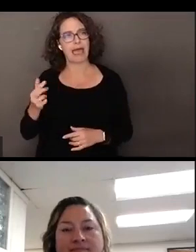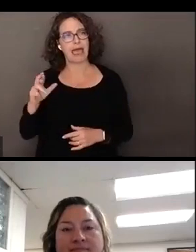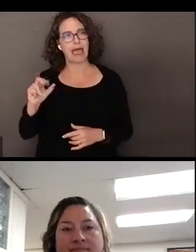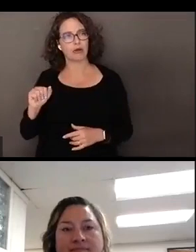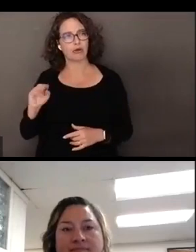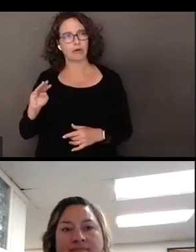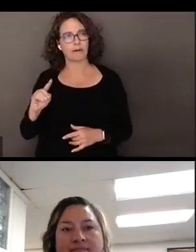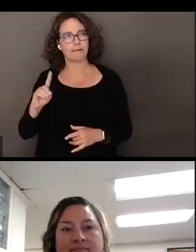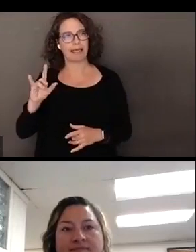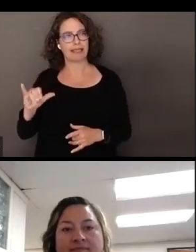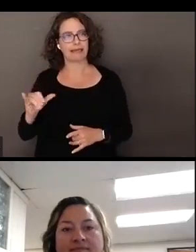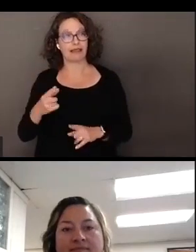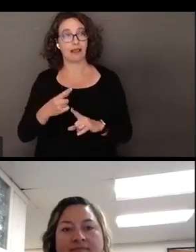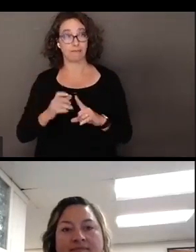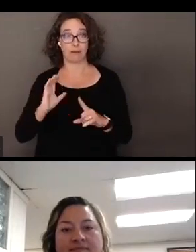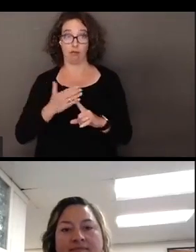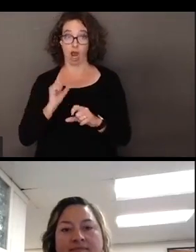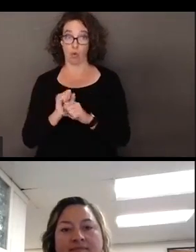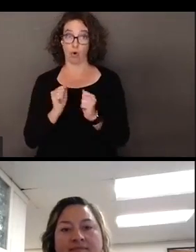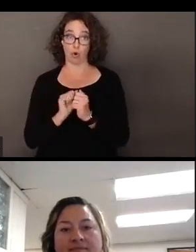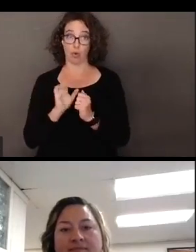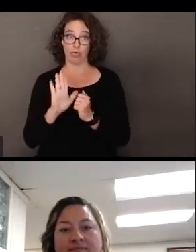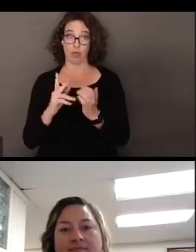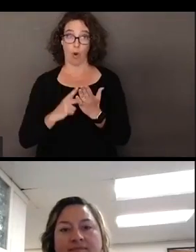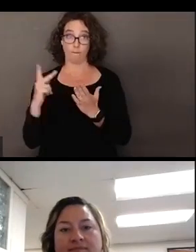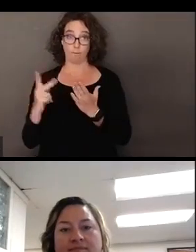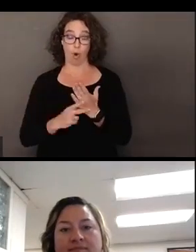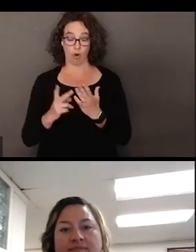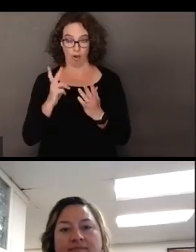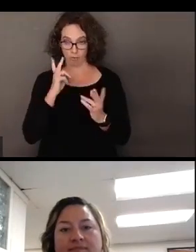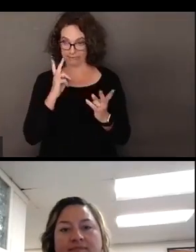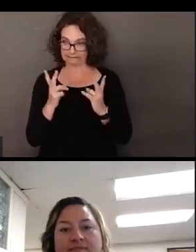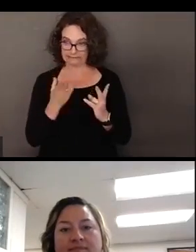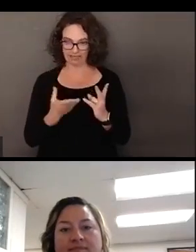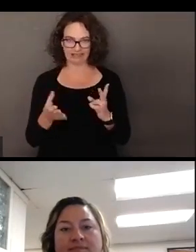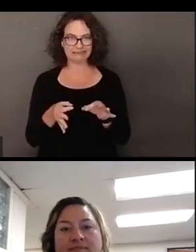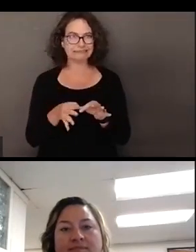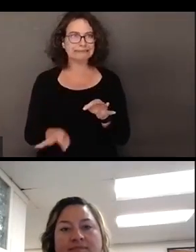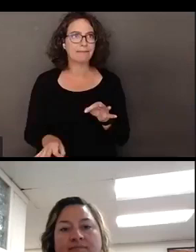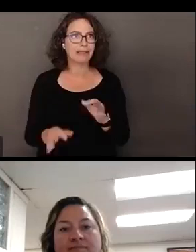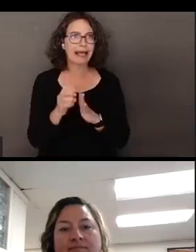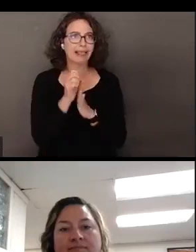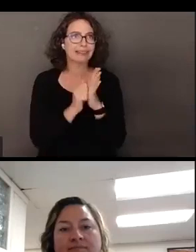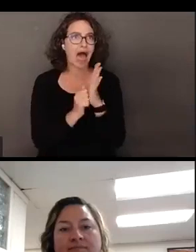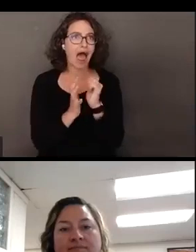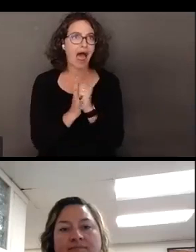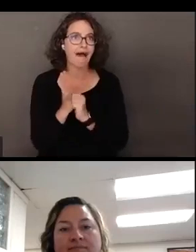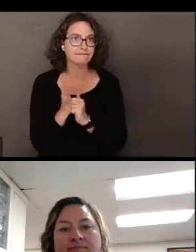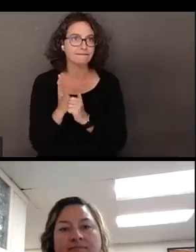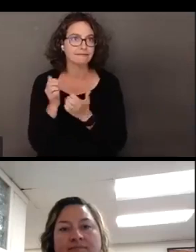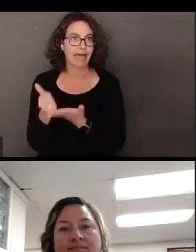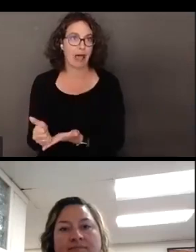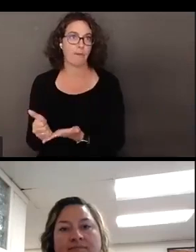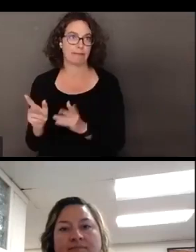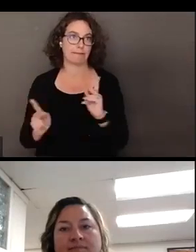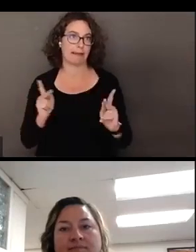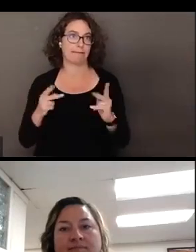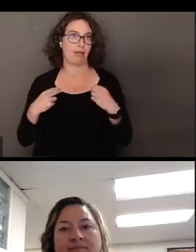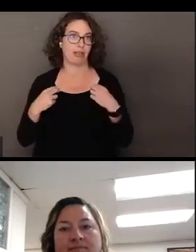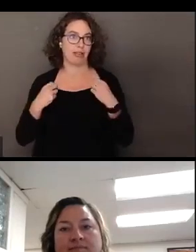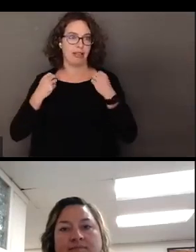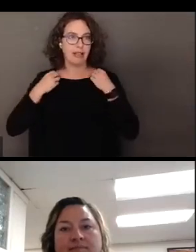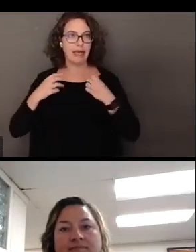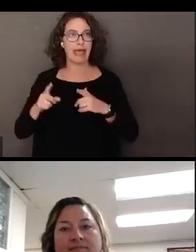with your program, we've seen things, you know, as simple as gloves helping people, and then, you know, as big as